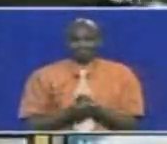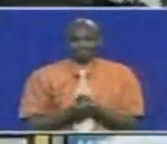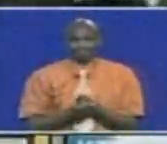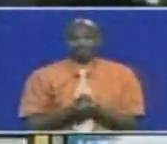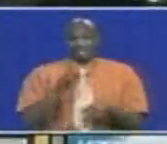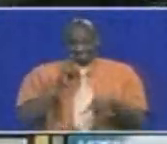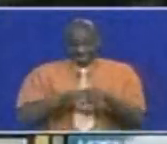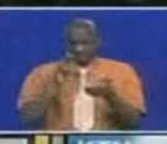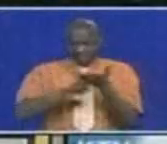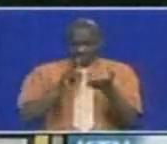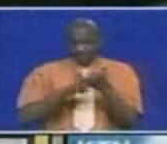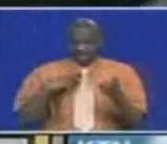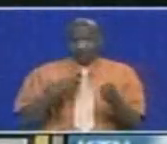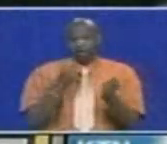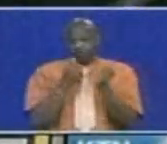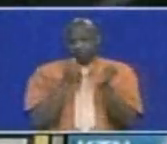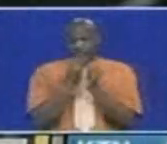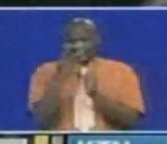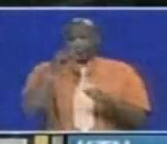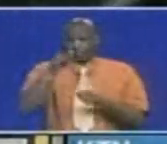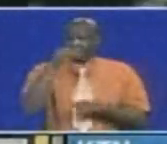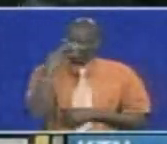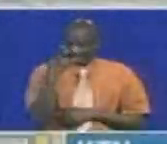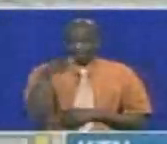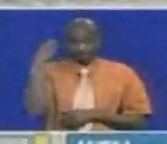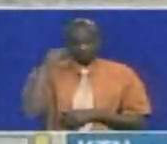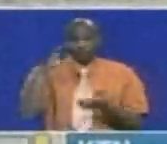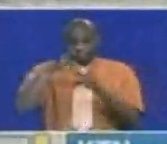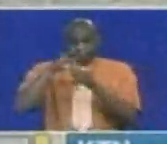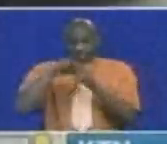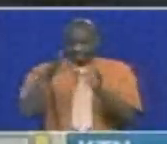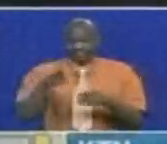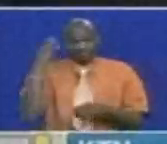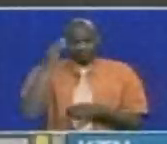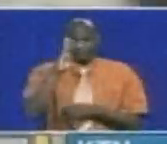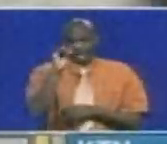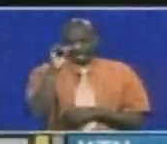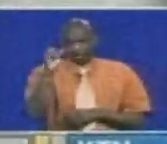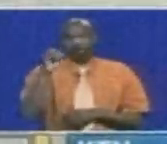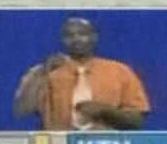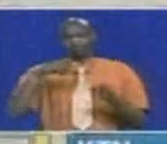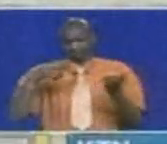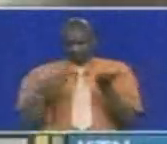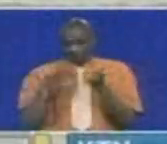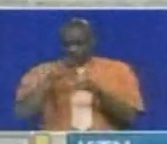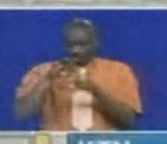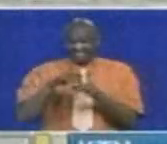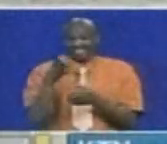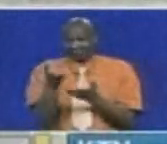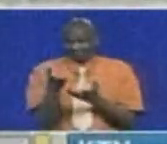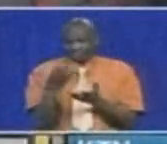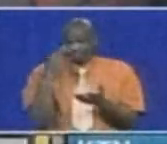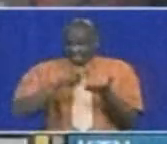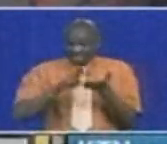After registering a total of 14.3 million voters using the biometric voter registration system in just 1 month ahead of the last